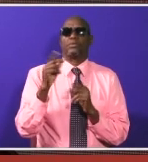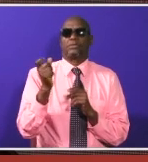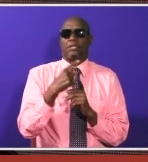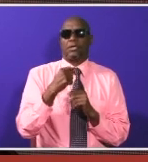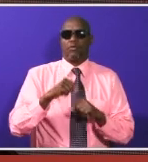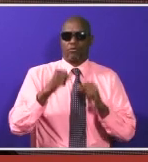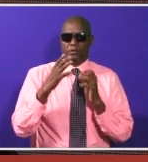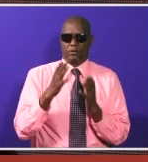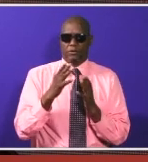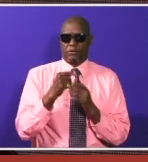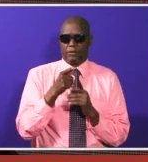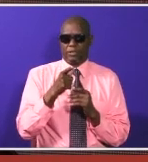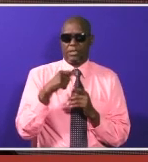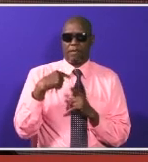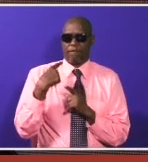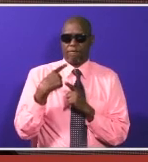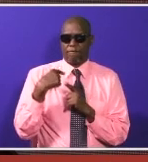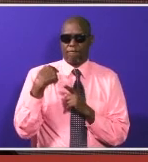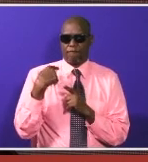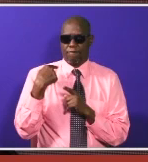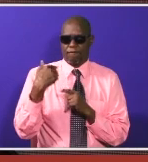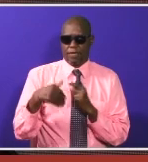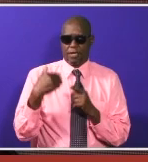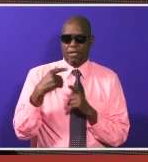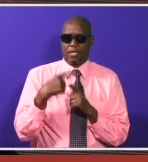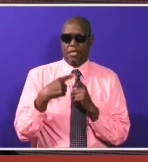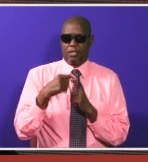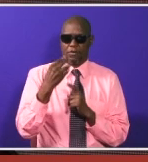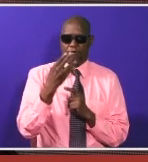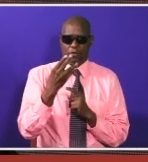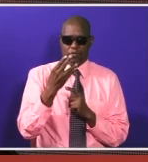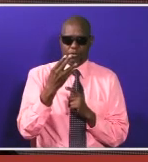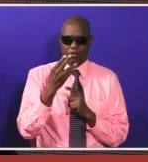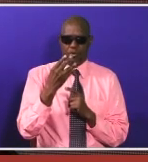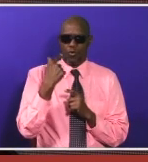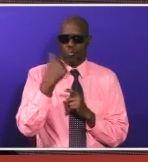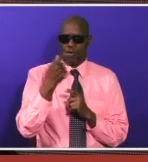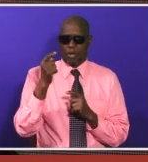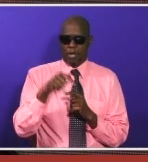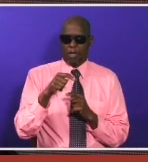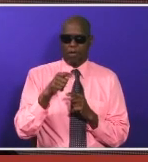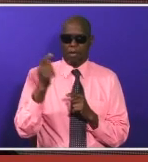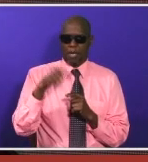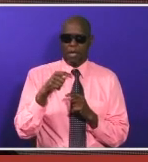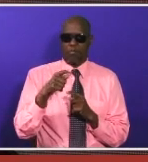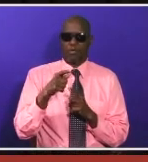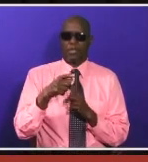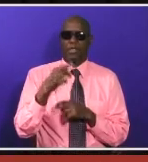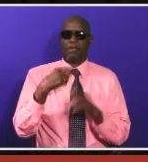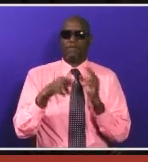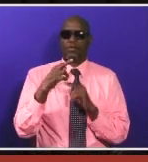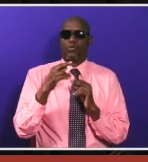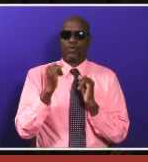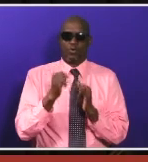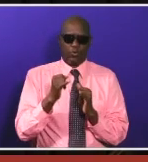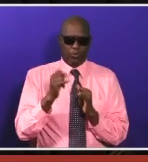parliament. It's every 4 years we review. So whoever comes into parliament comes in with a new reviewed salary. Yeah, they actually want to their salaries